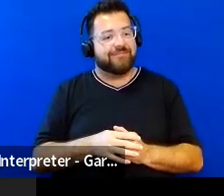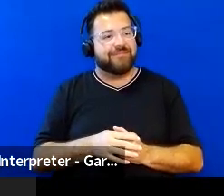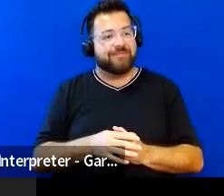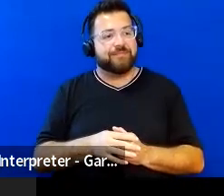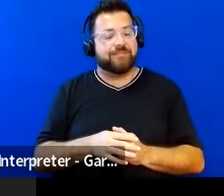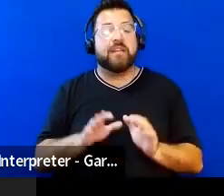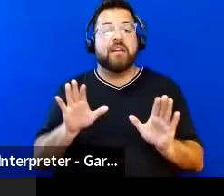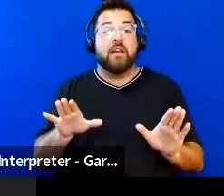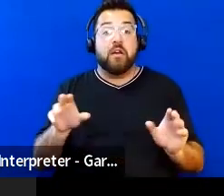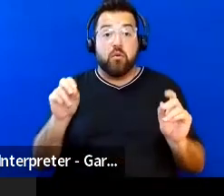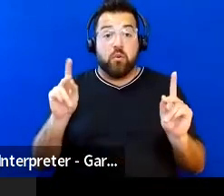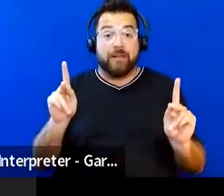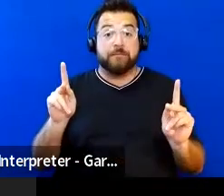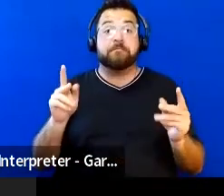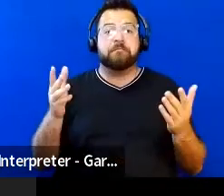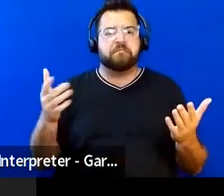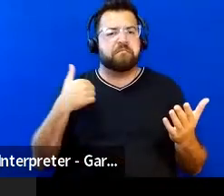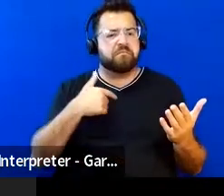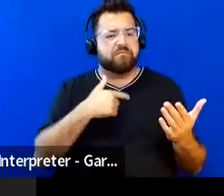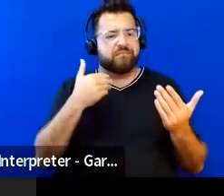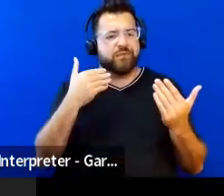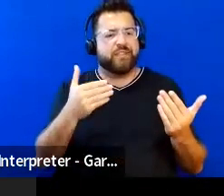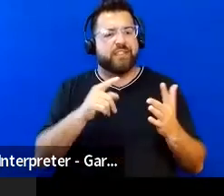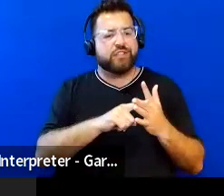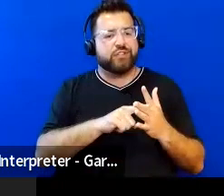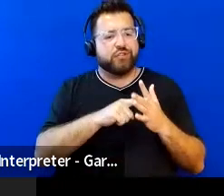Okay, so let's start off here with